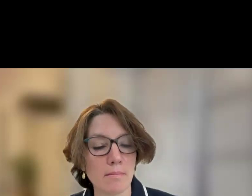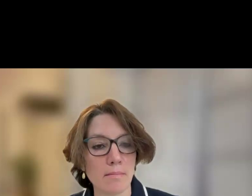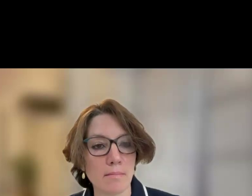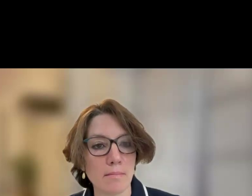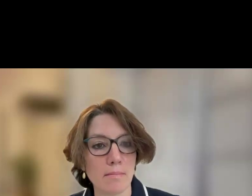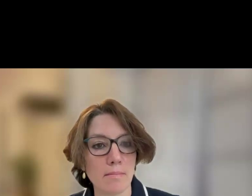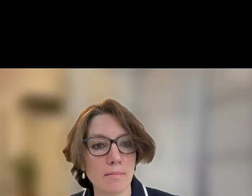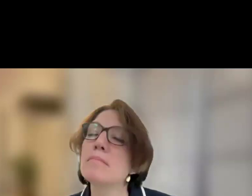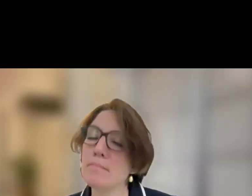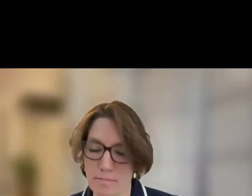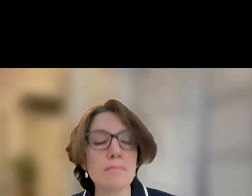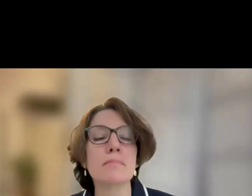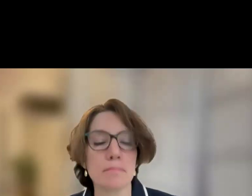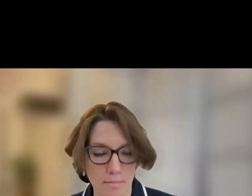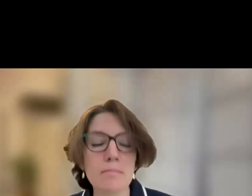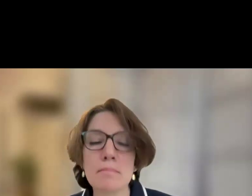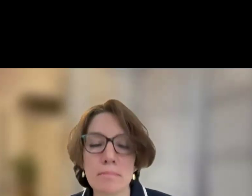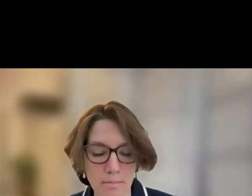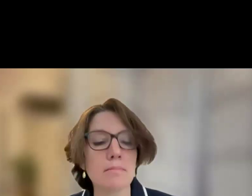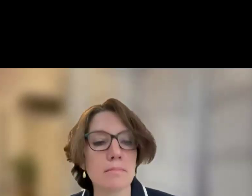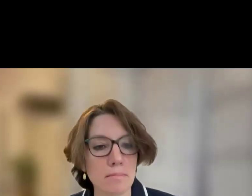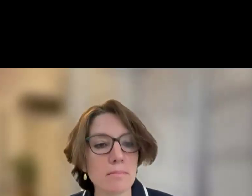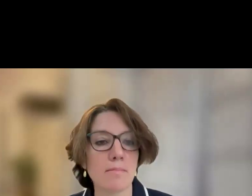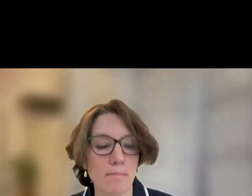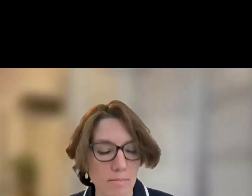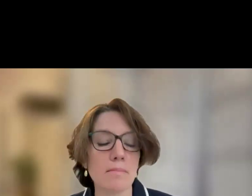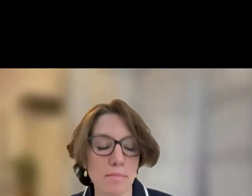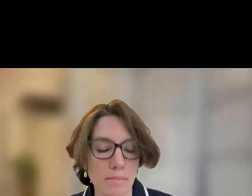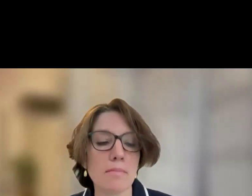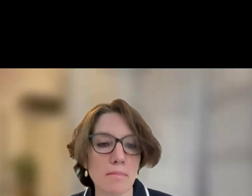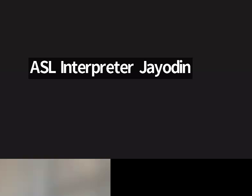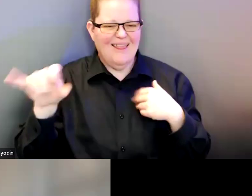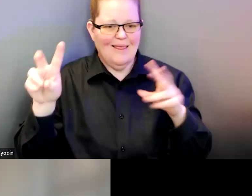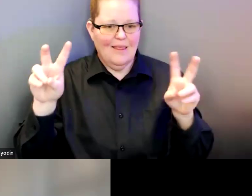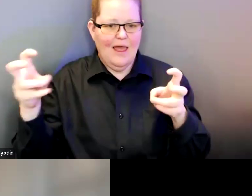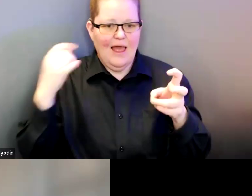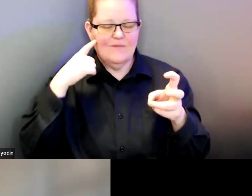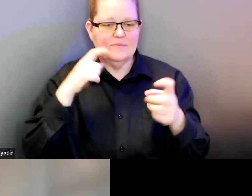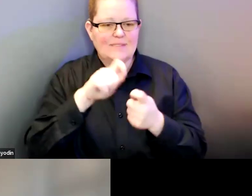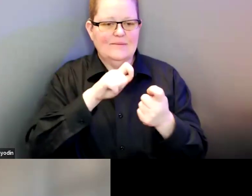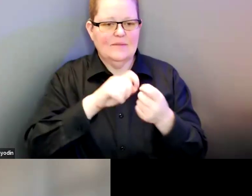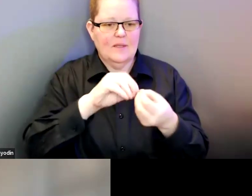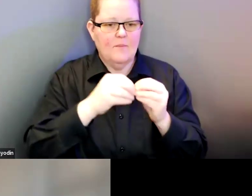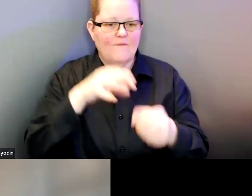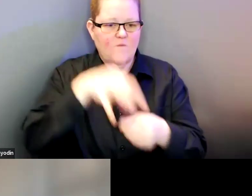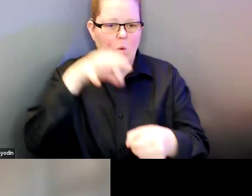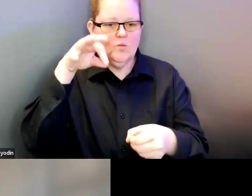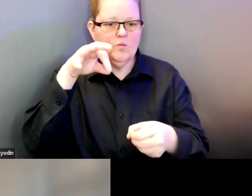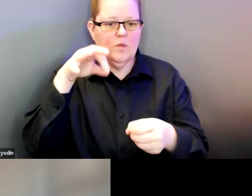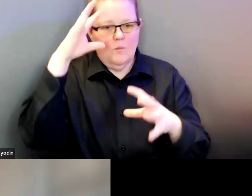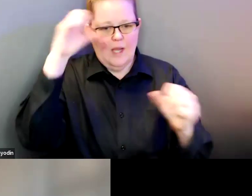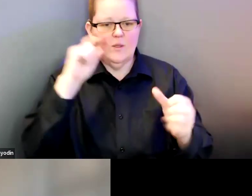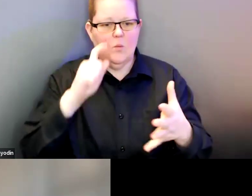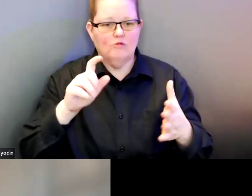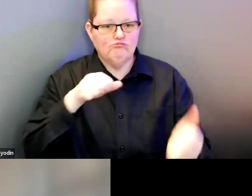Obama had We the People, right? Where if you got a certain number of votes, then the president would address it. So like there is at least precedent in